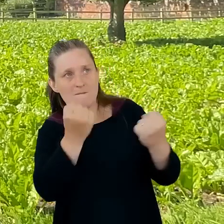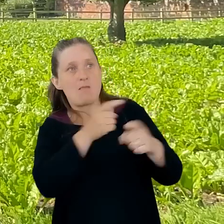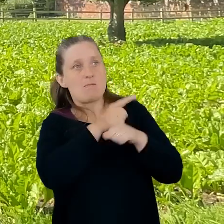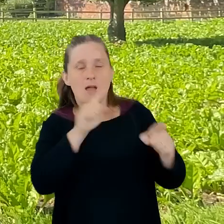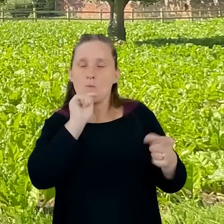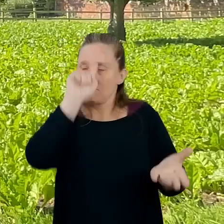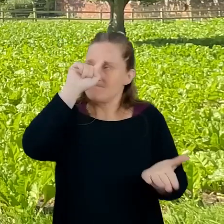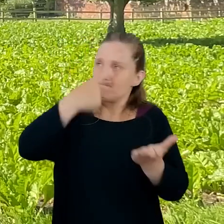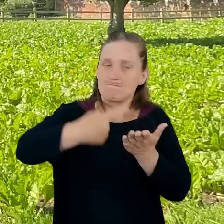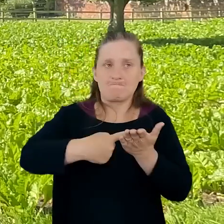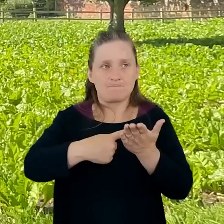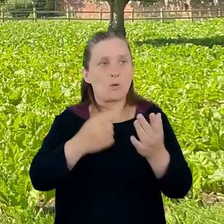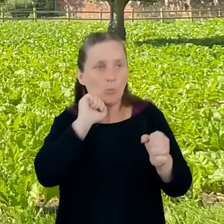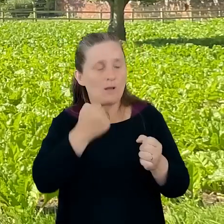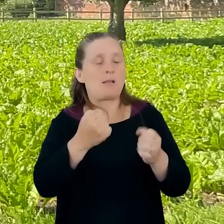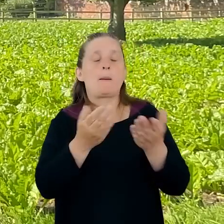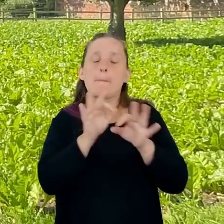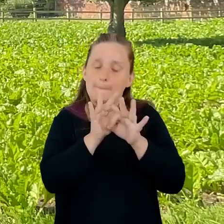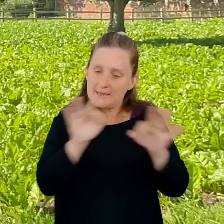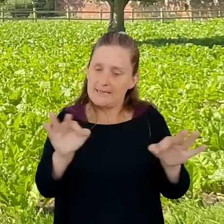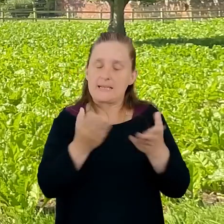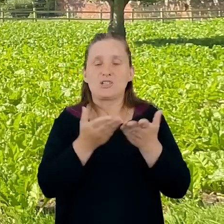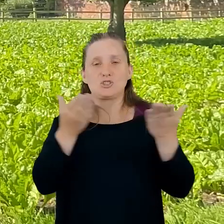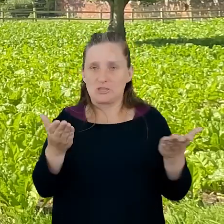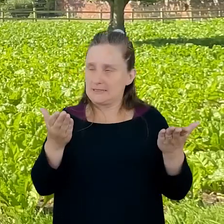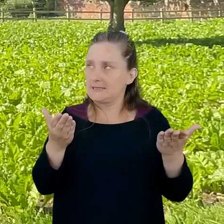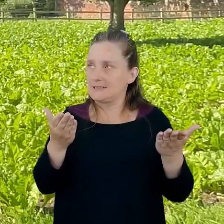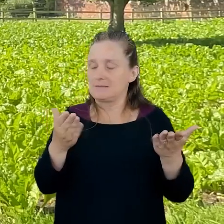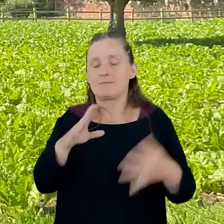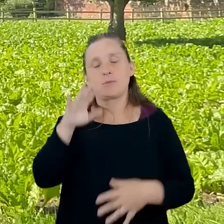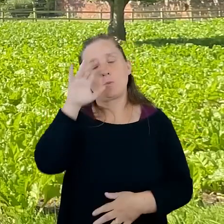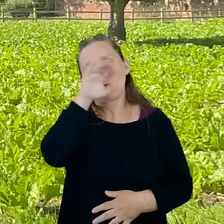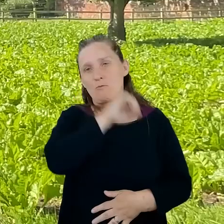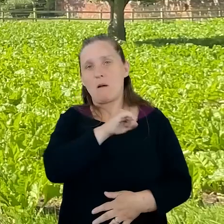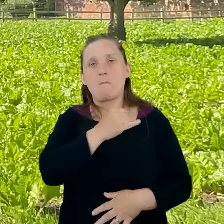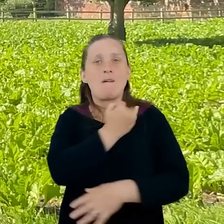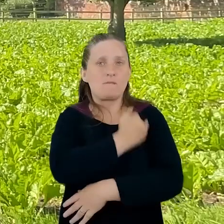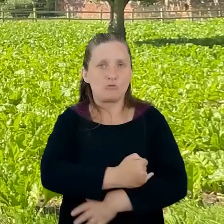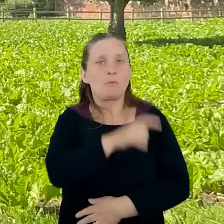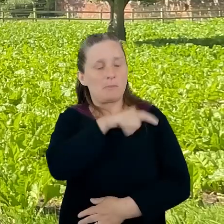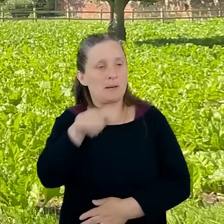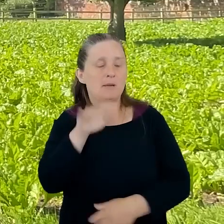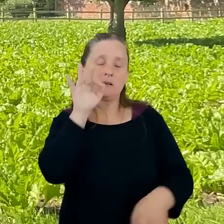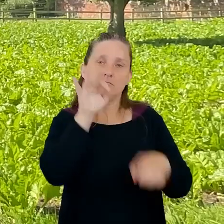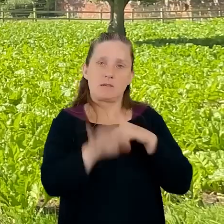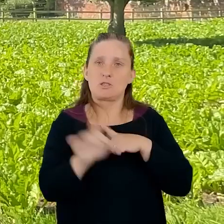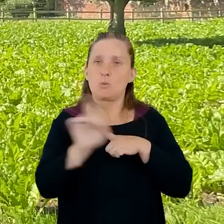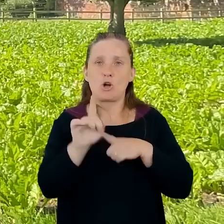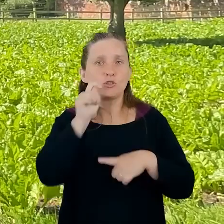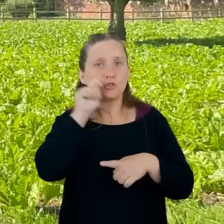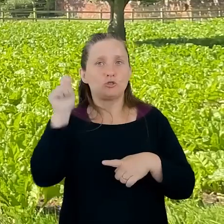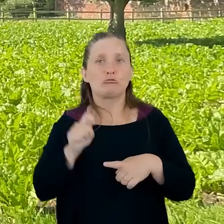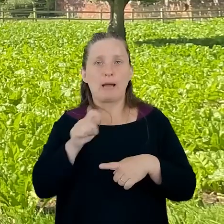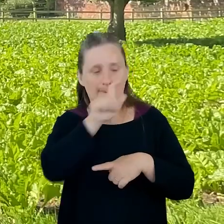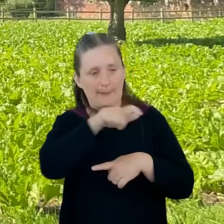they might make decisions that bring peace and justice. We remember those who are most vulnerable at this time, especially the